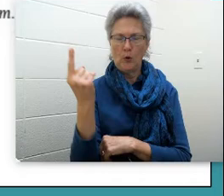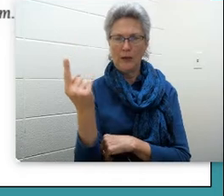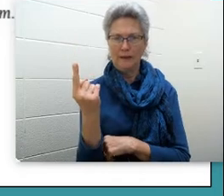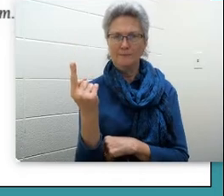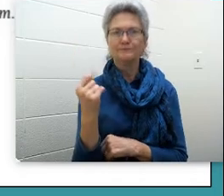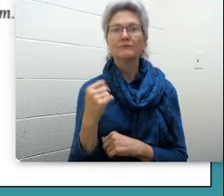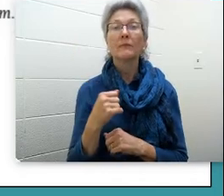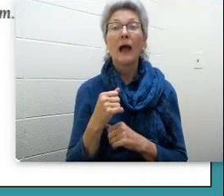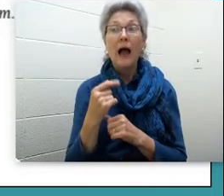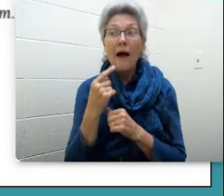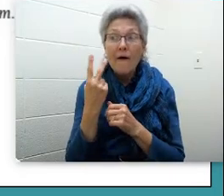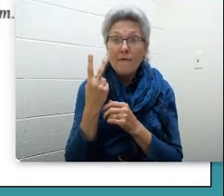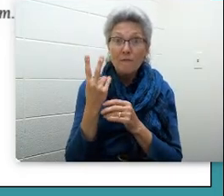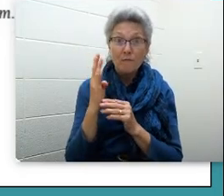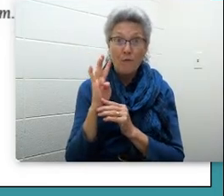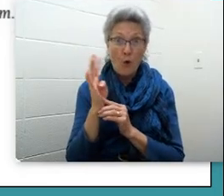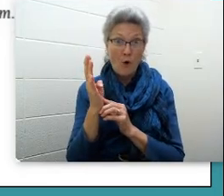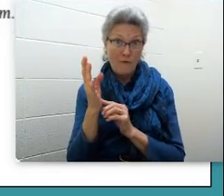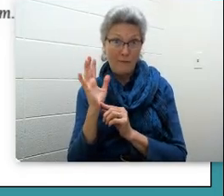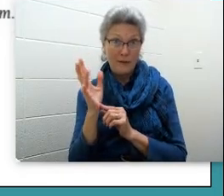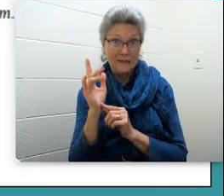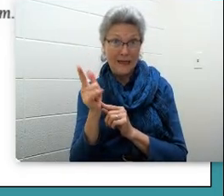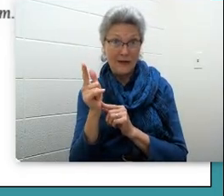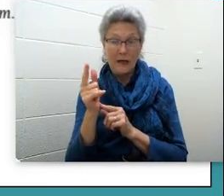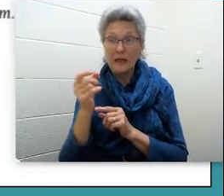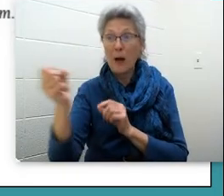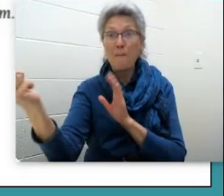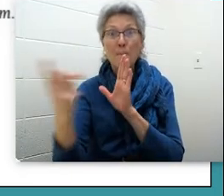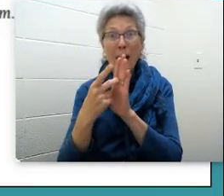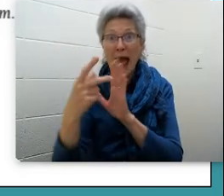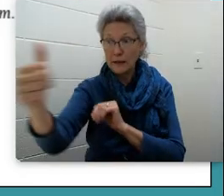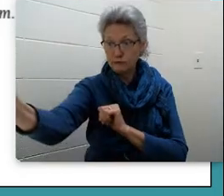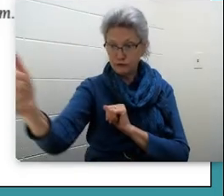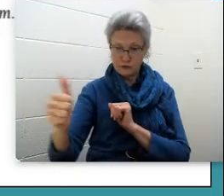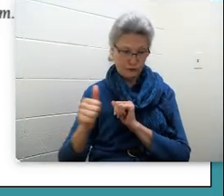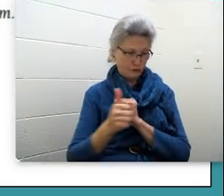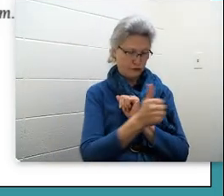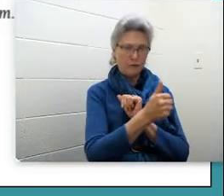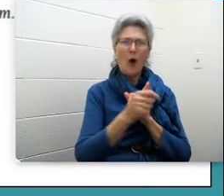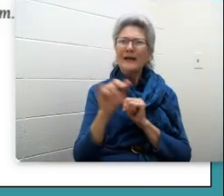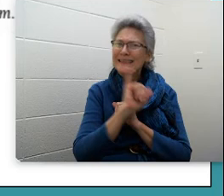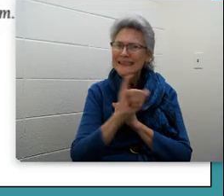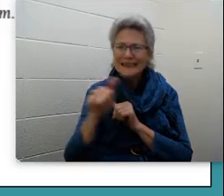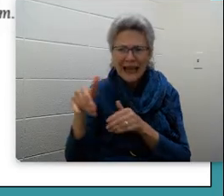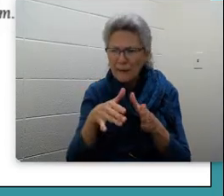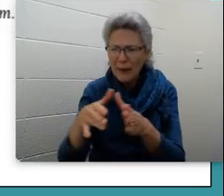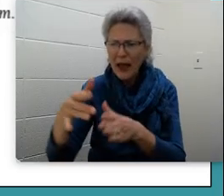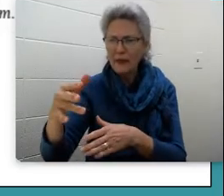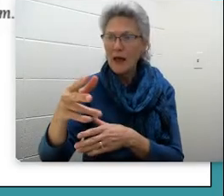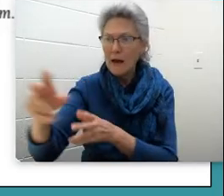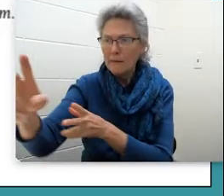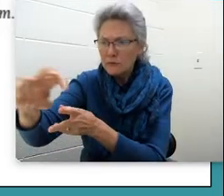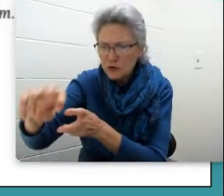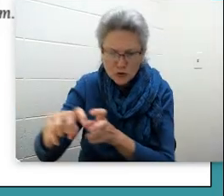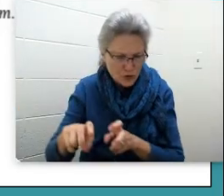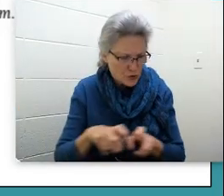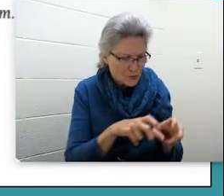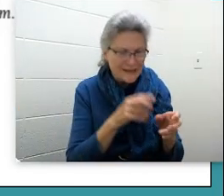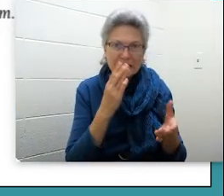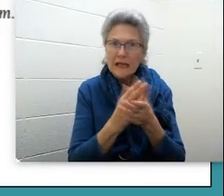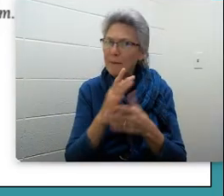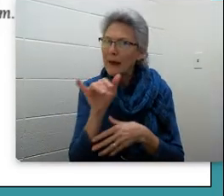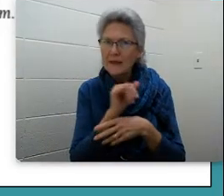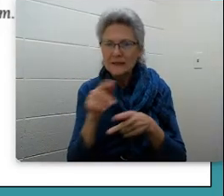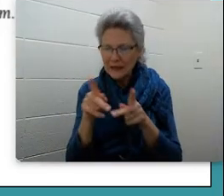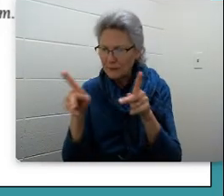minutes, I would see him coming back, always keeping rigidly to the course he took going out, pausing at the same spots,